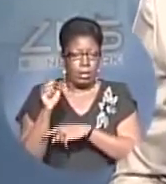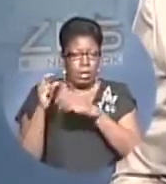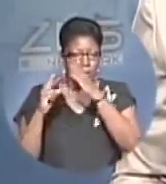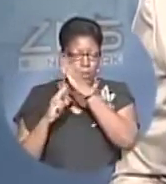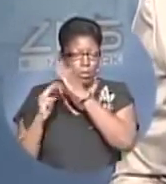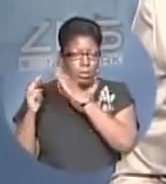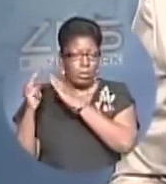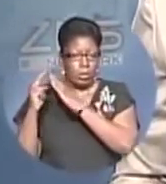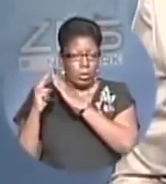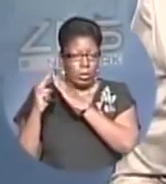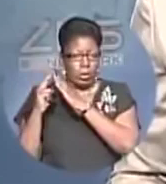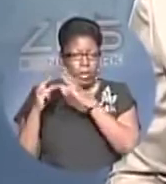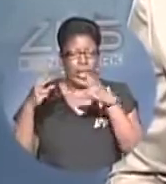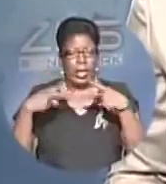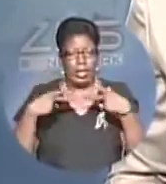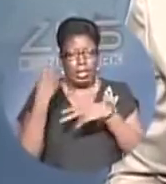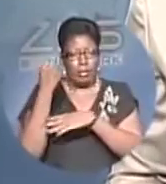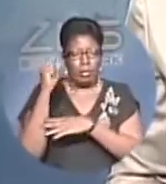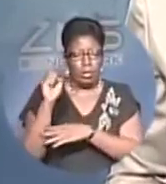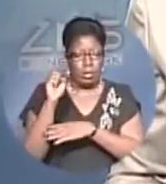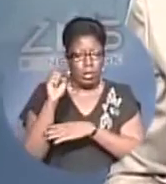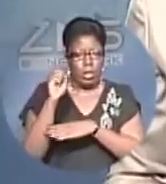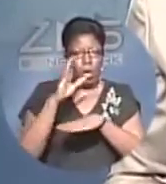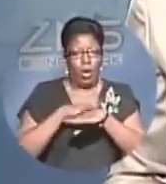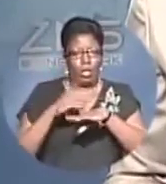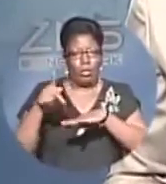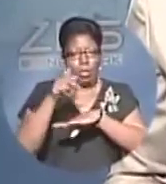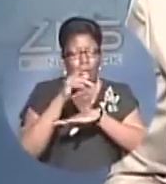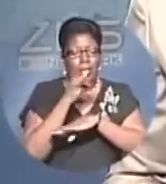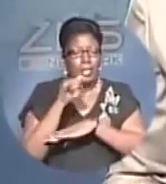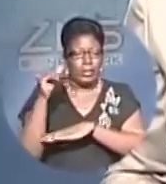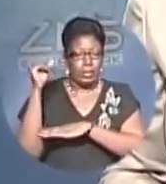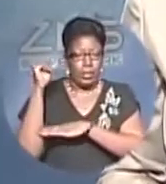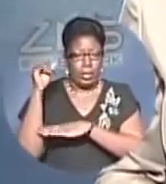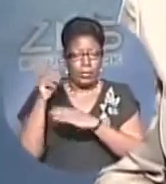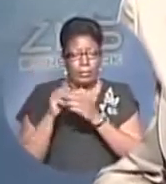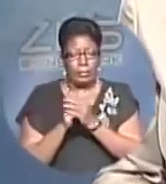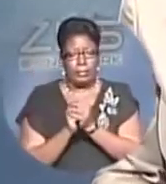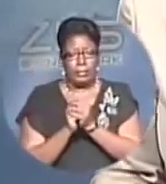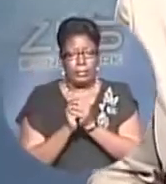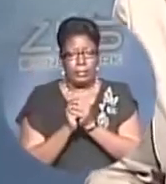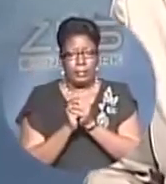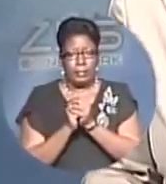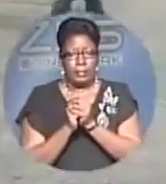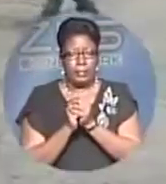workers union staged a protest on the property yesterday. Our Carla Palmer has that.